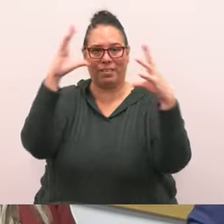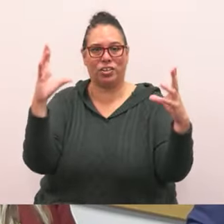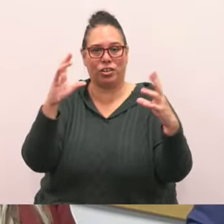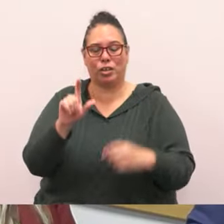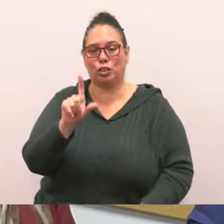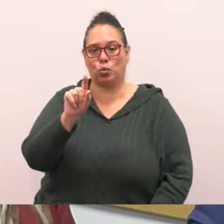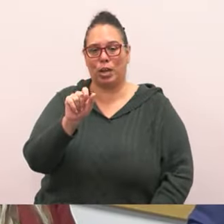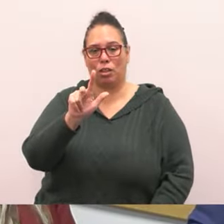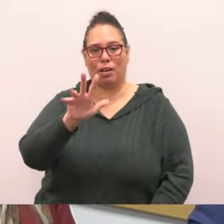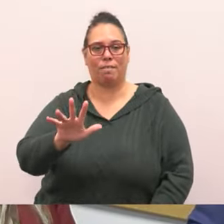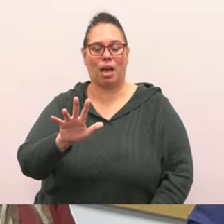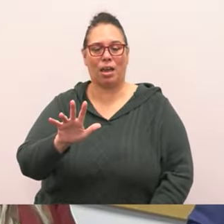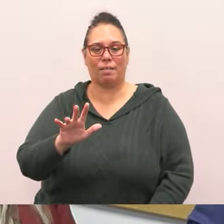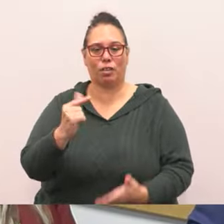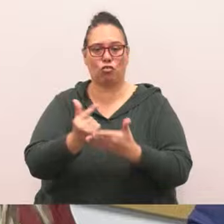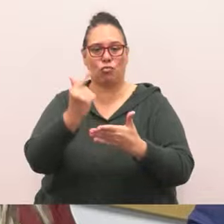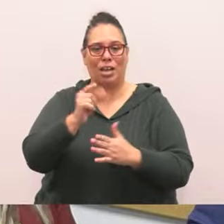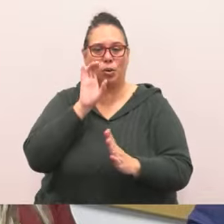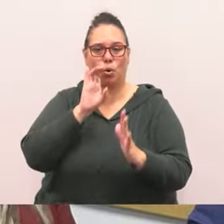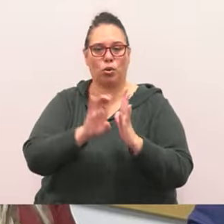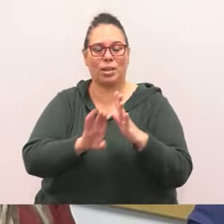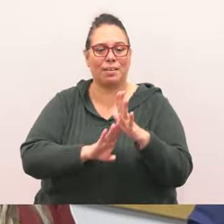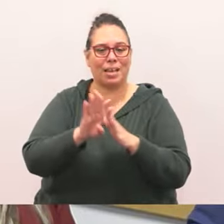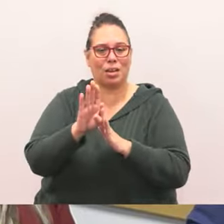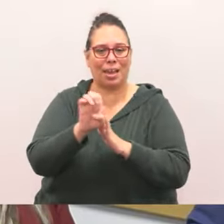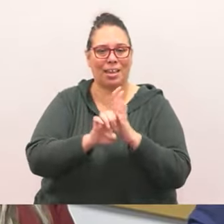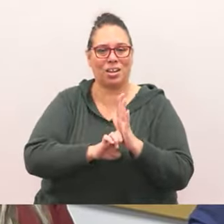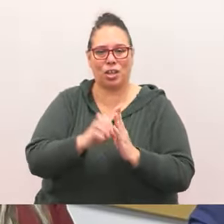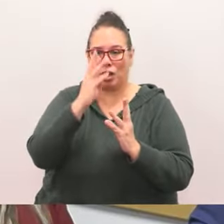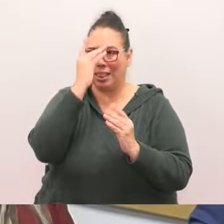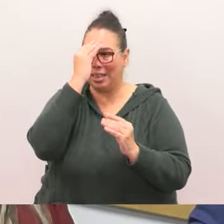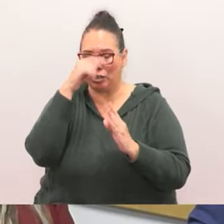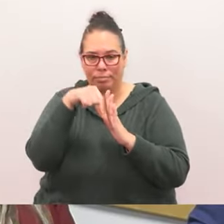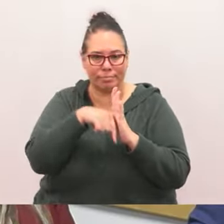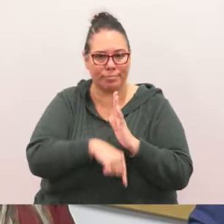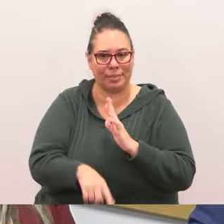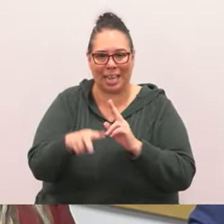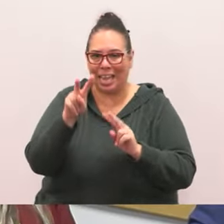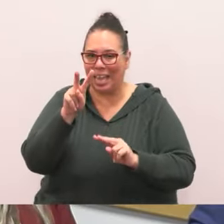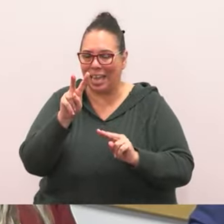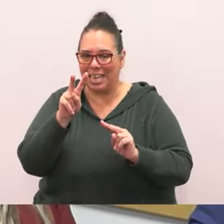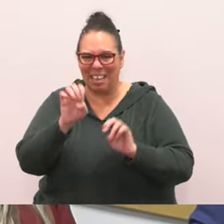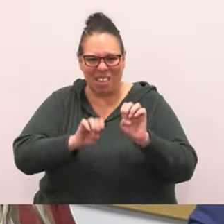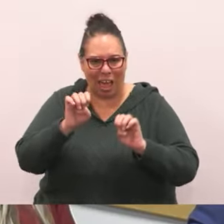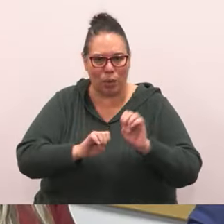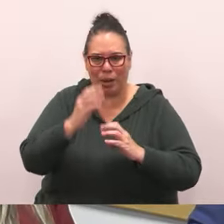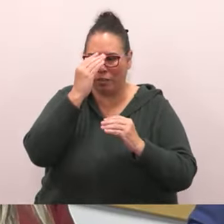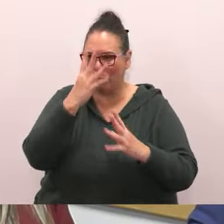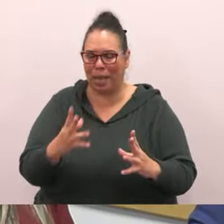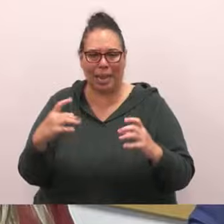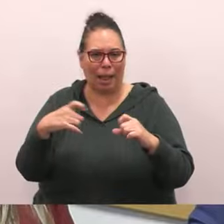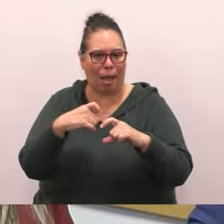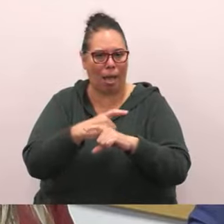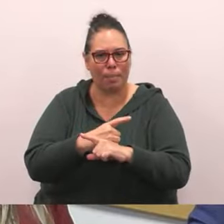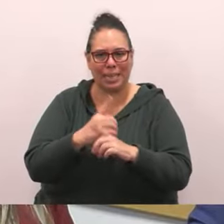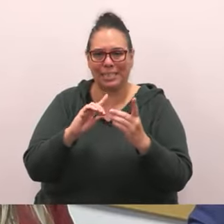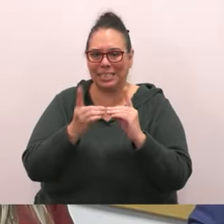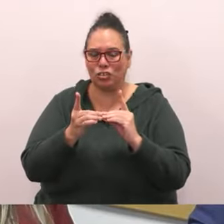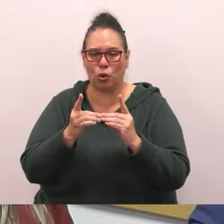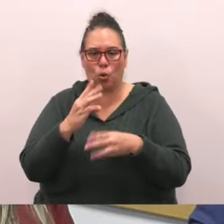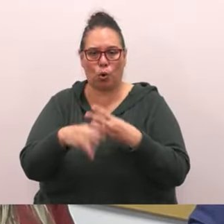portrait, which develops ethical, critical thinkers who can evaluate information and navigate a complex digital world. I want